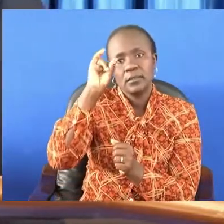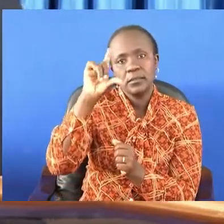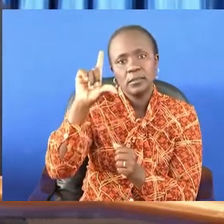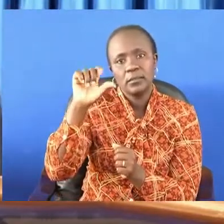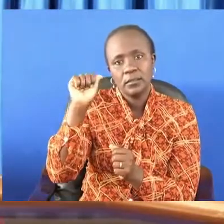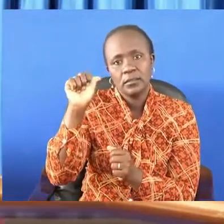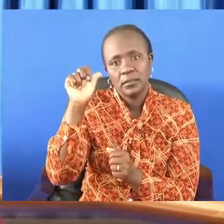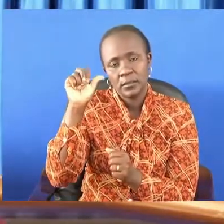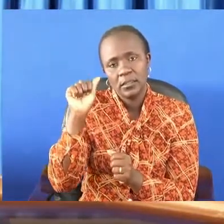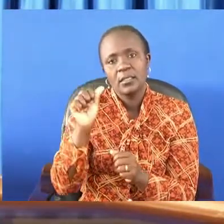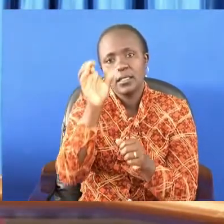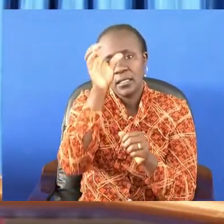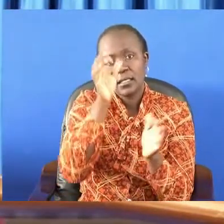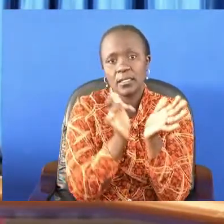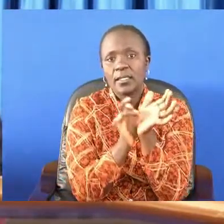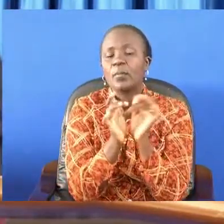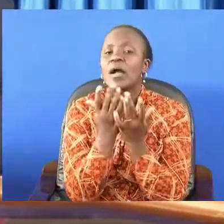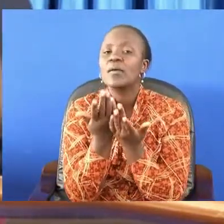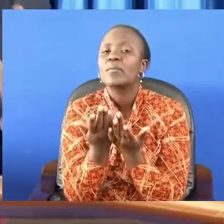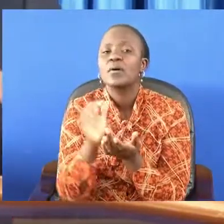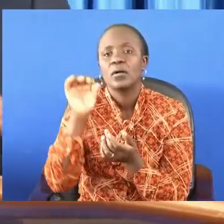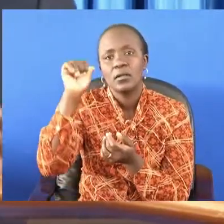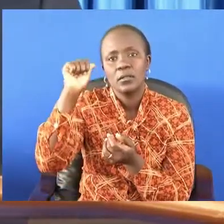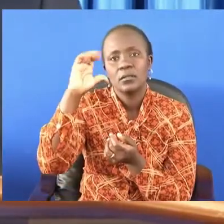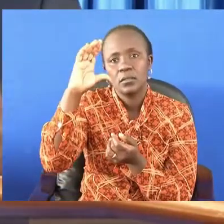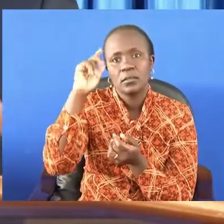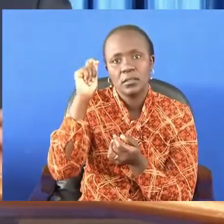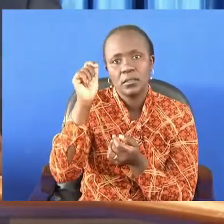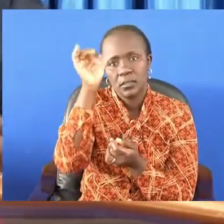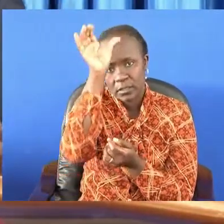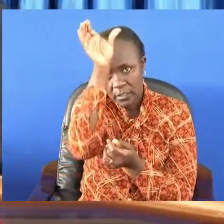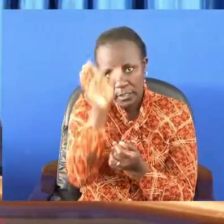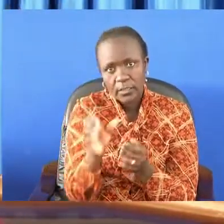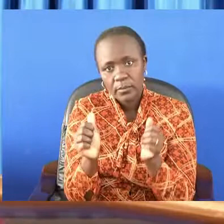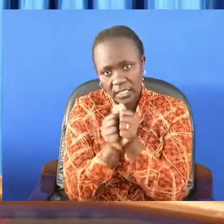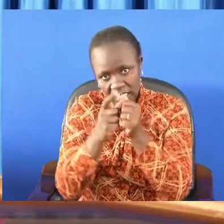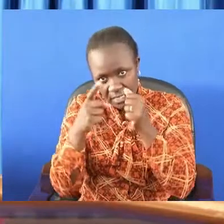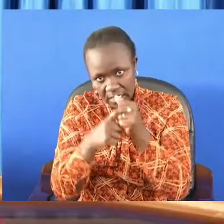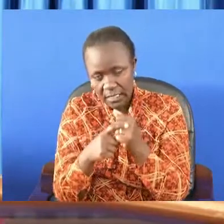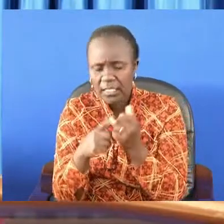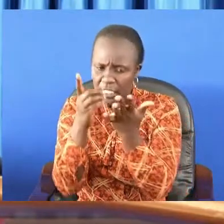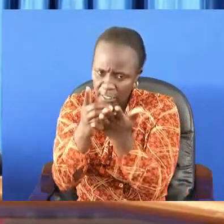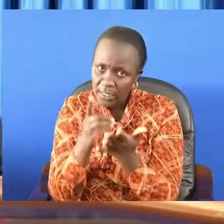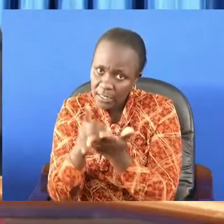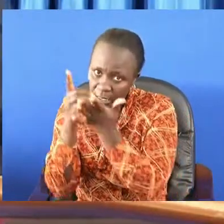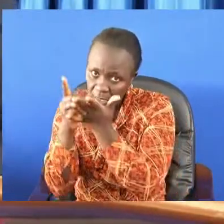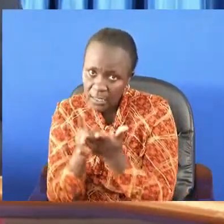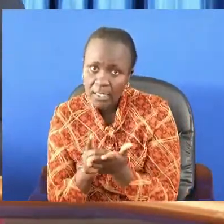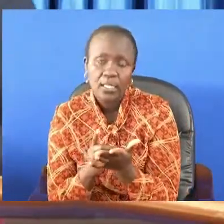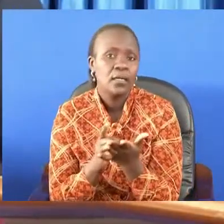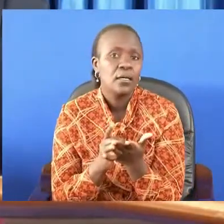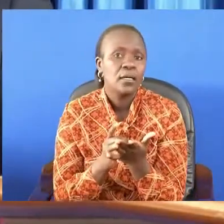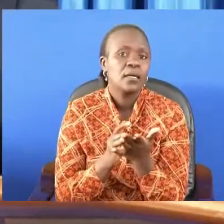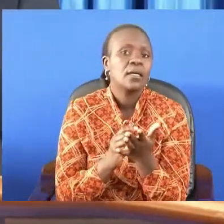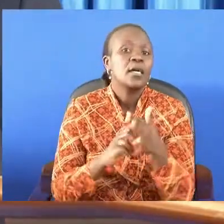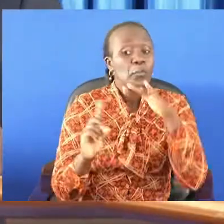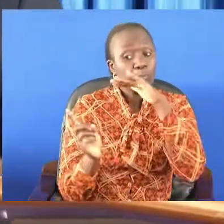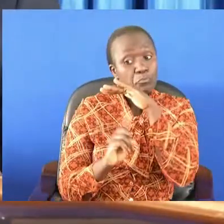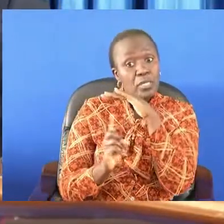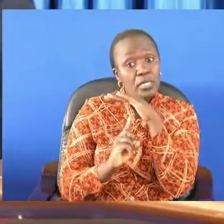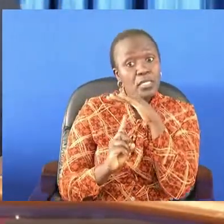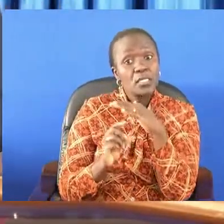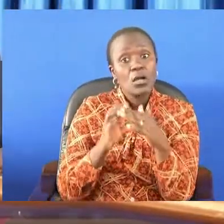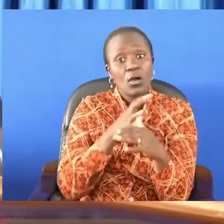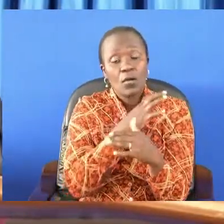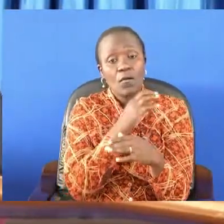in the book of Acts chapter 16. Because the book of Acts chapter 16 discusses the ministry of